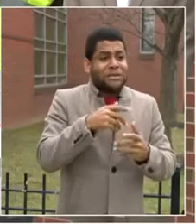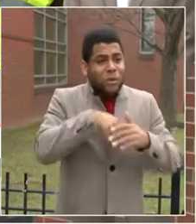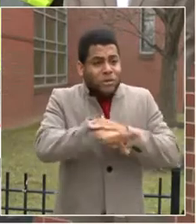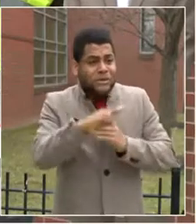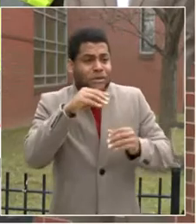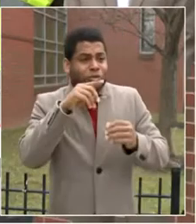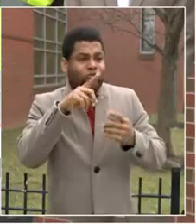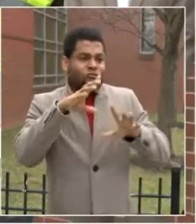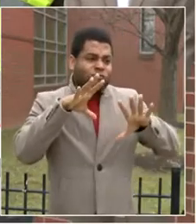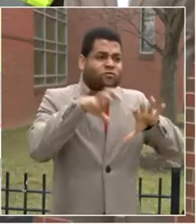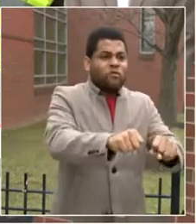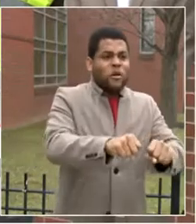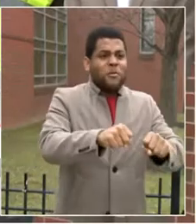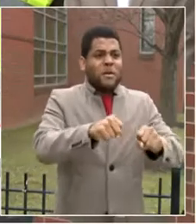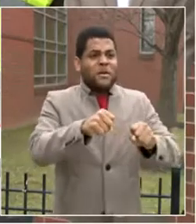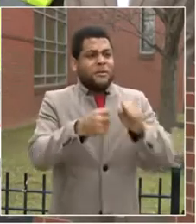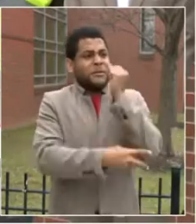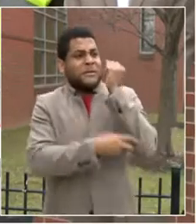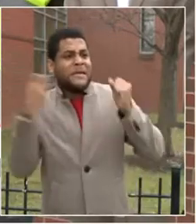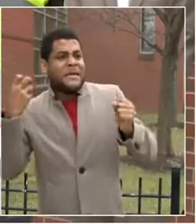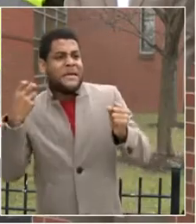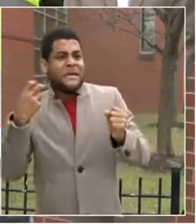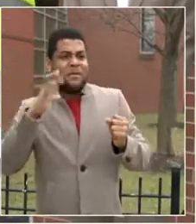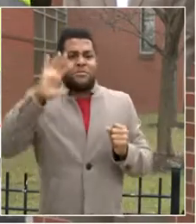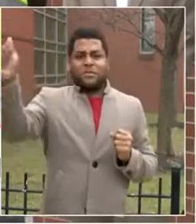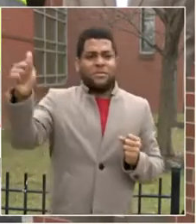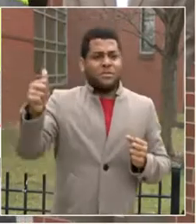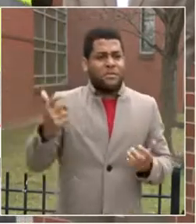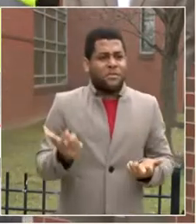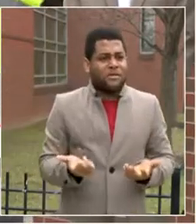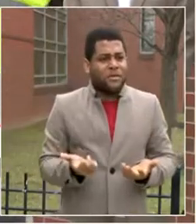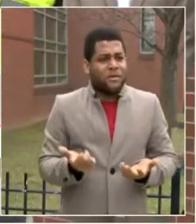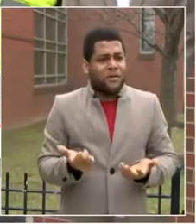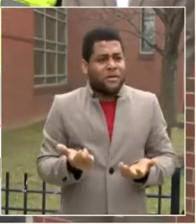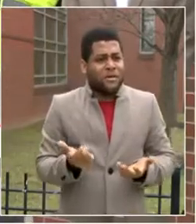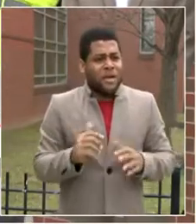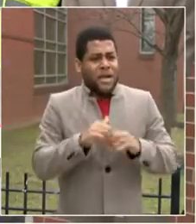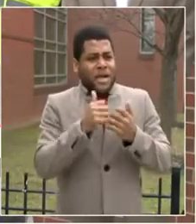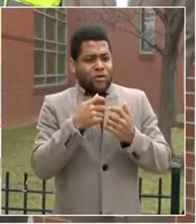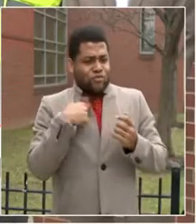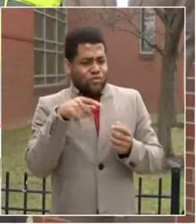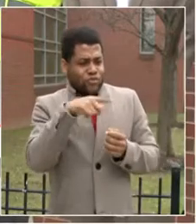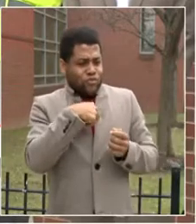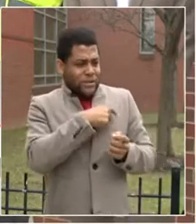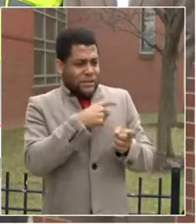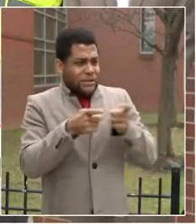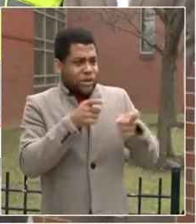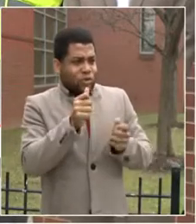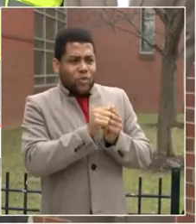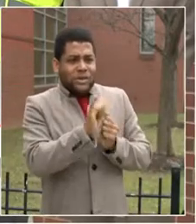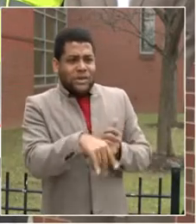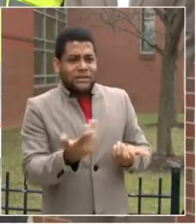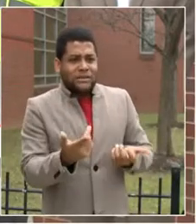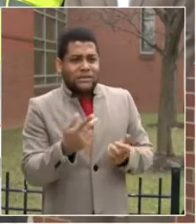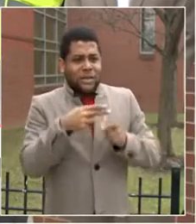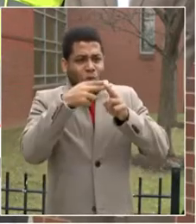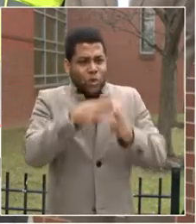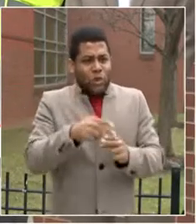thing. How do you deal with that sort of thing? Because I don't think you deal with it with programs like this per